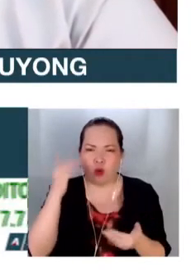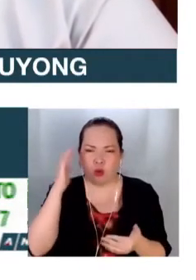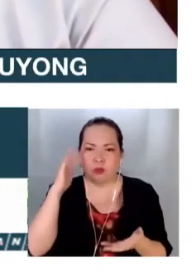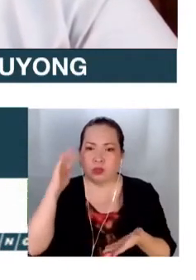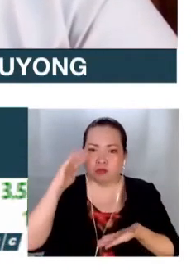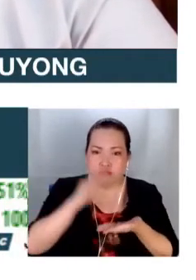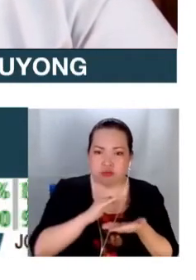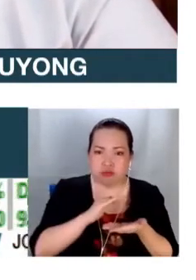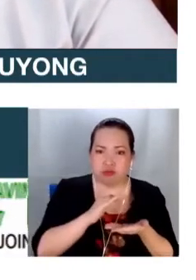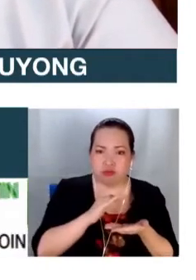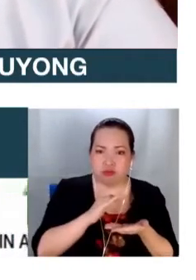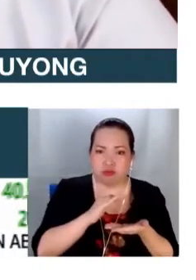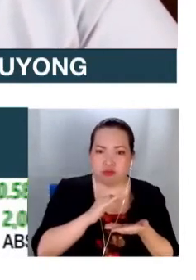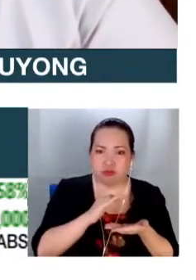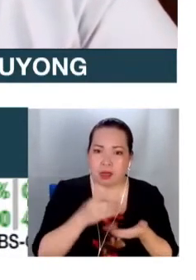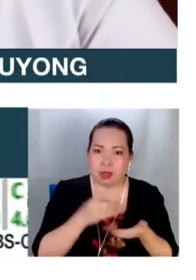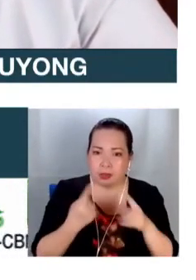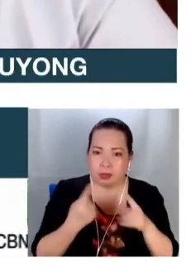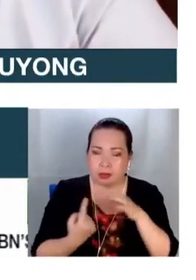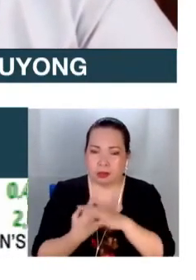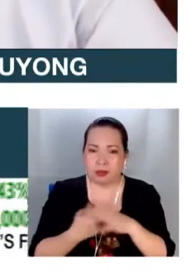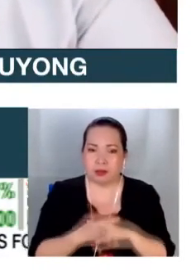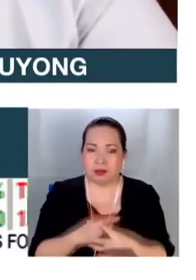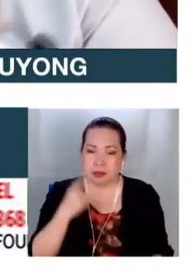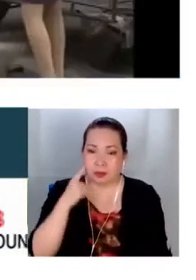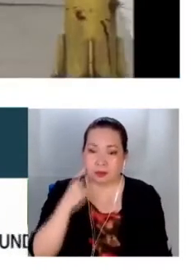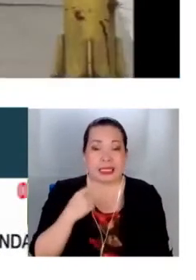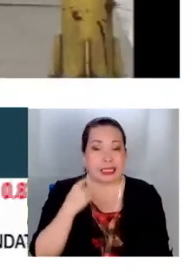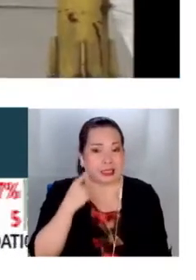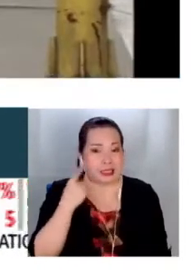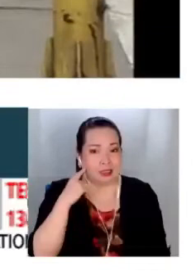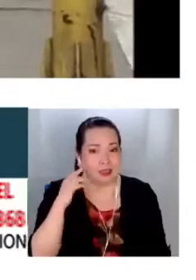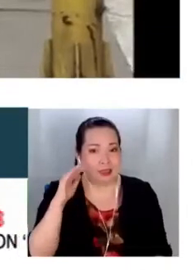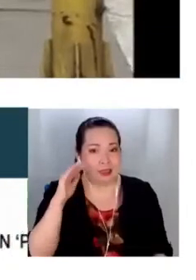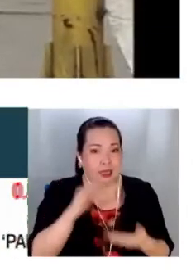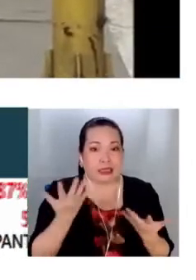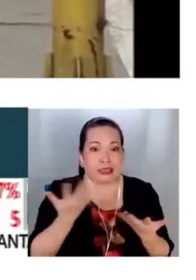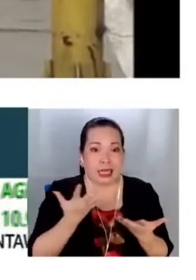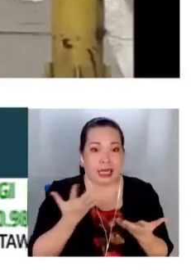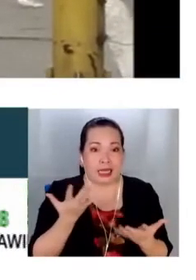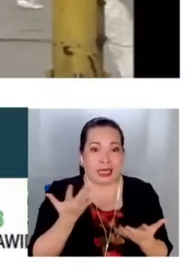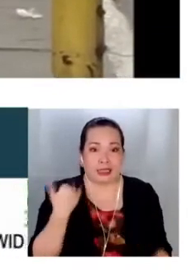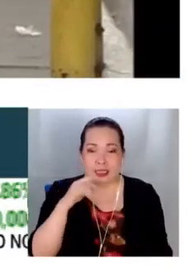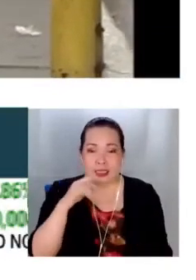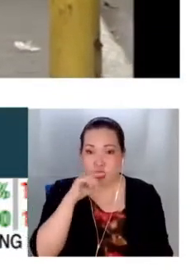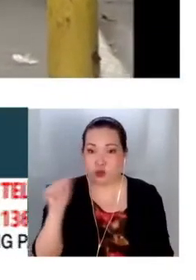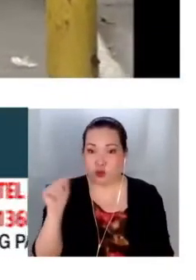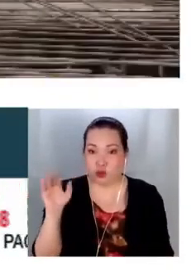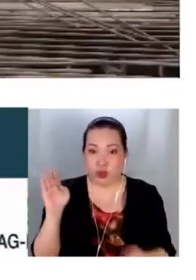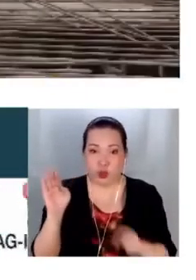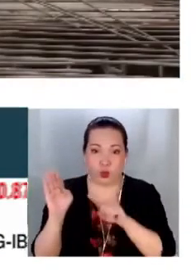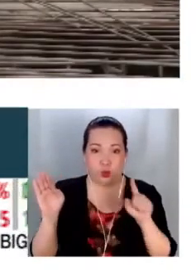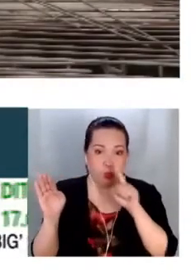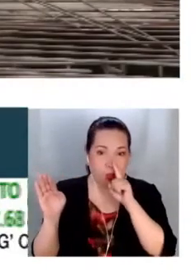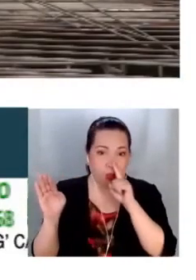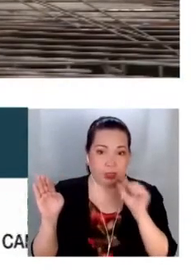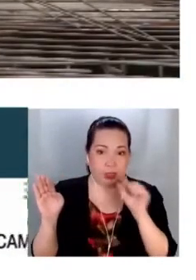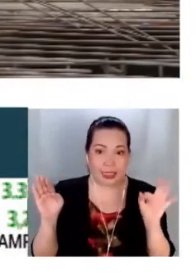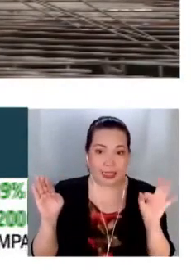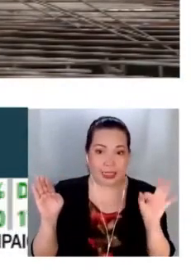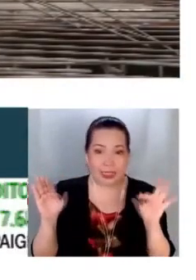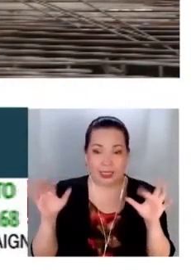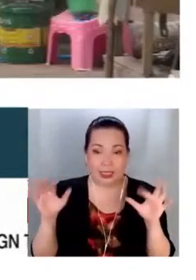numbers, Undersecretary? Yeah, the decline has been seen in the 15 to 19 year age group.